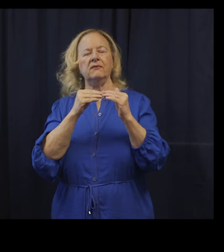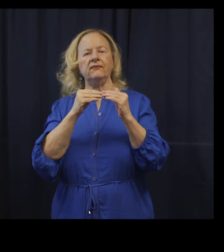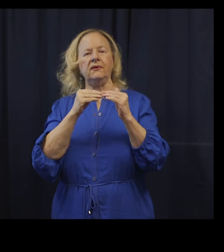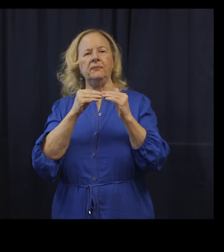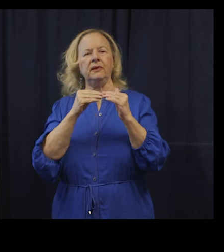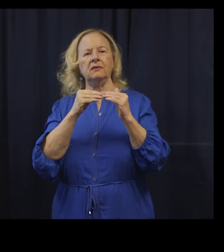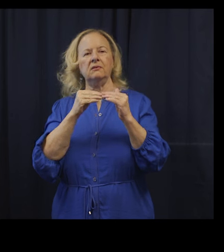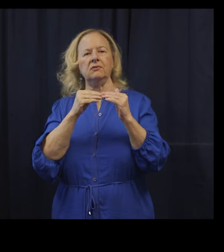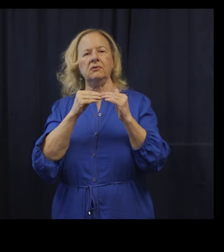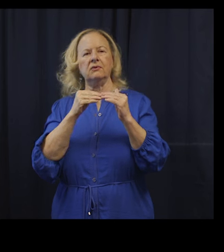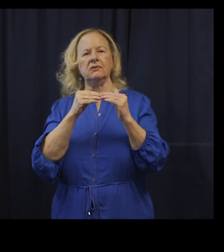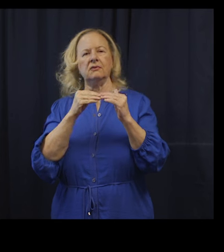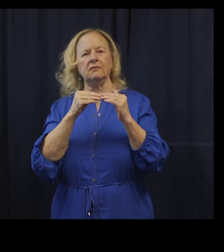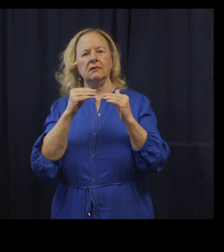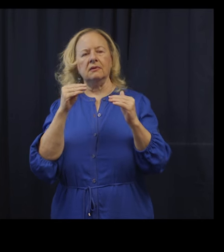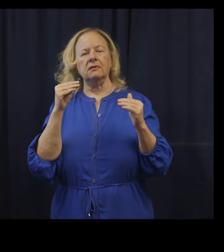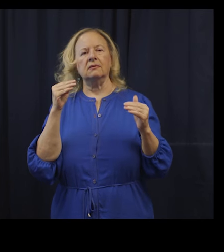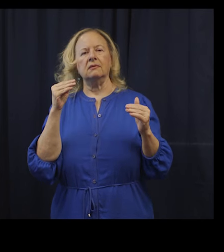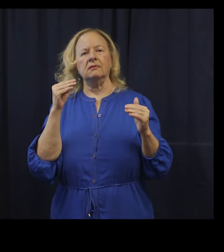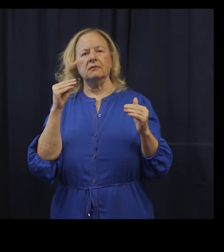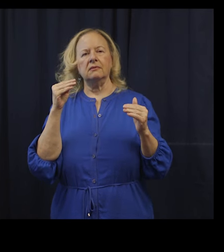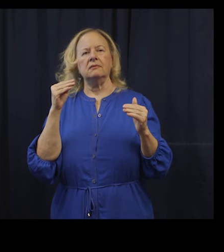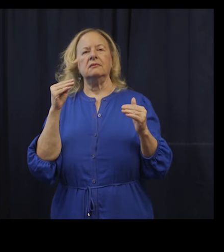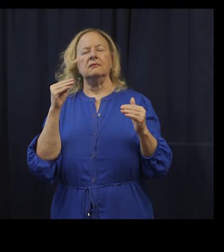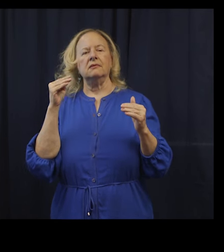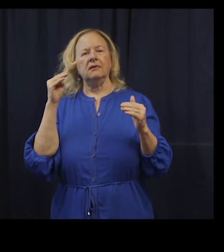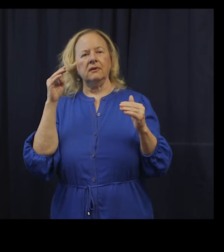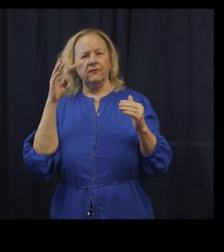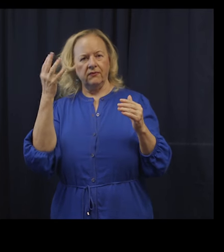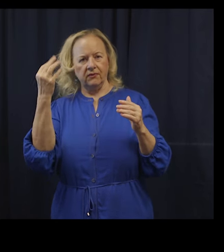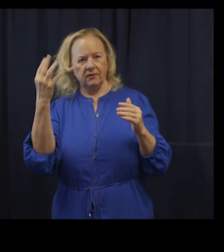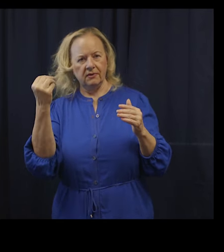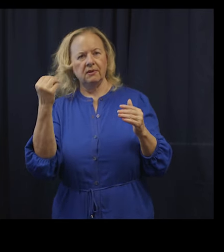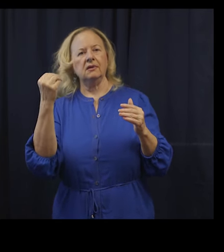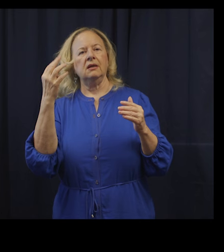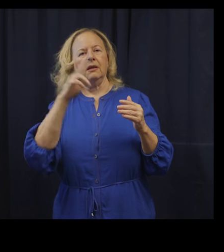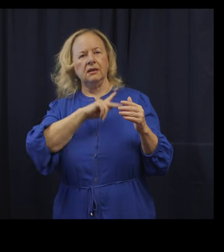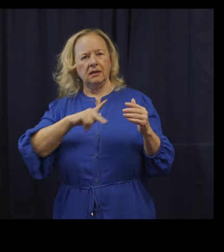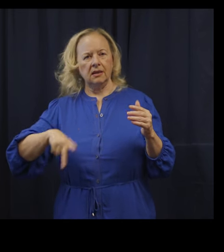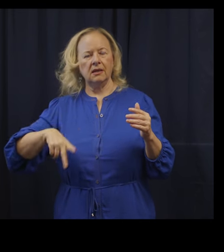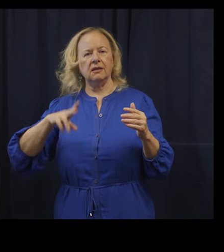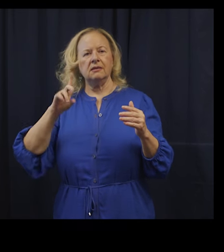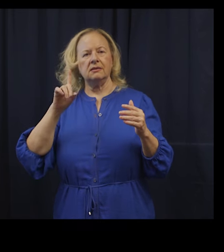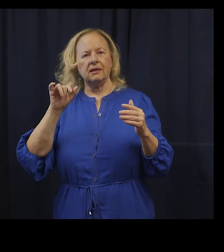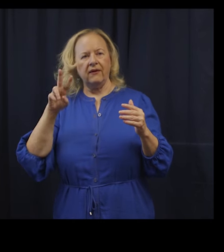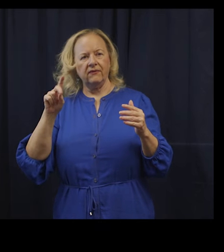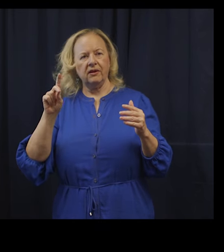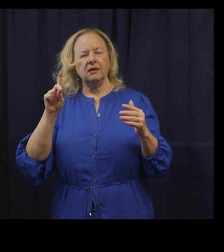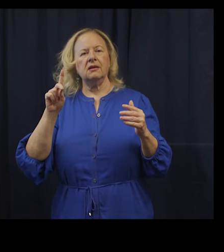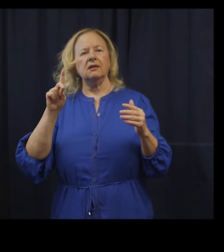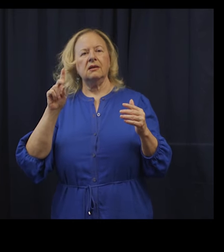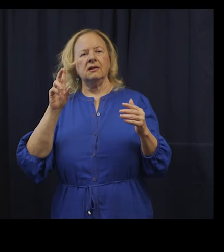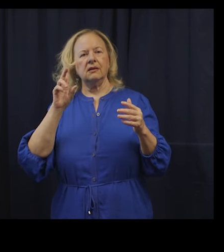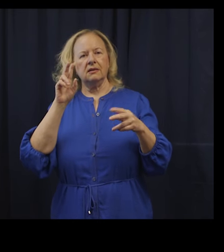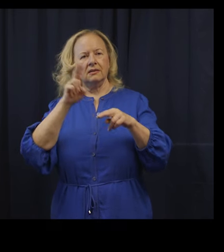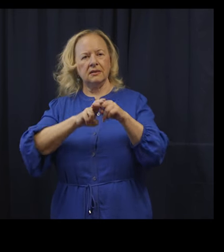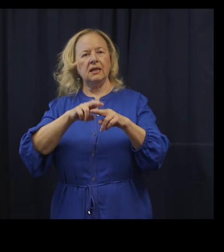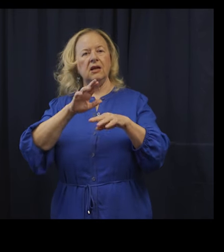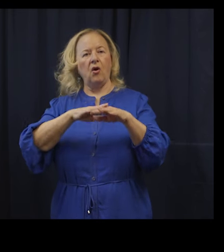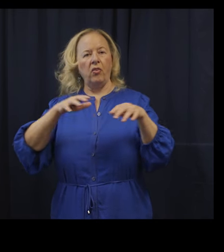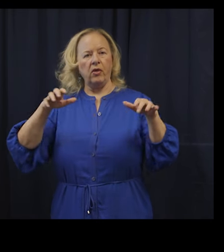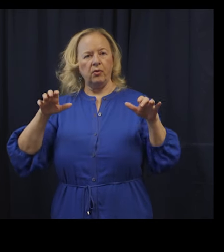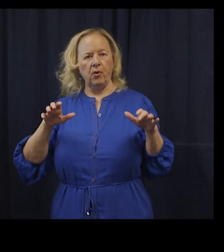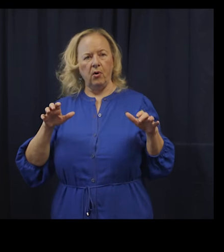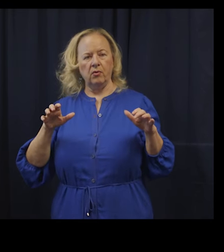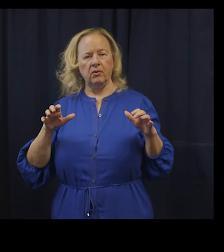okay, which equals 14, which refers to King David sitting on his throne, and this is exactly